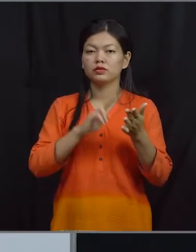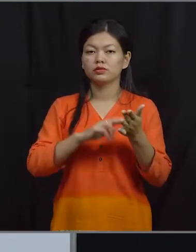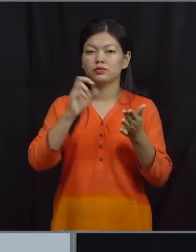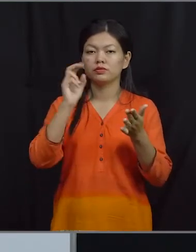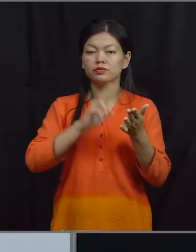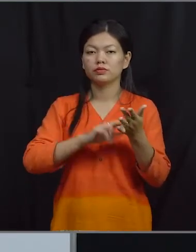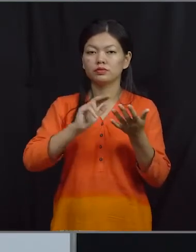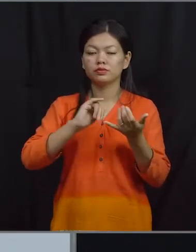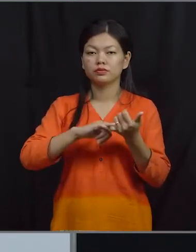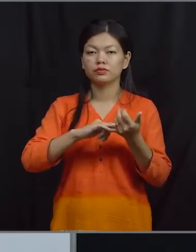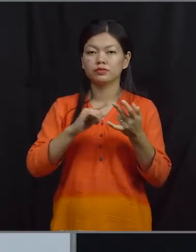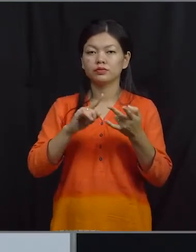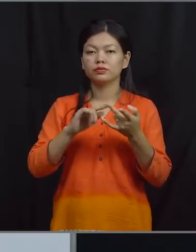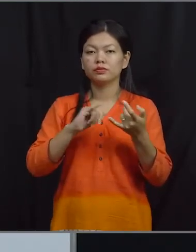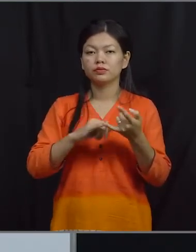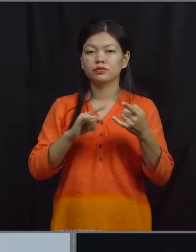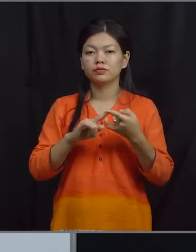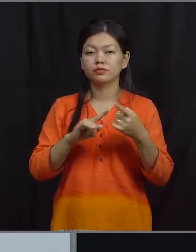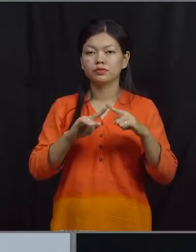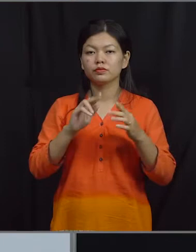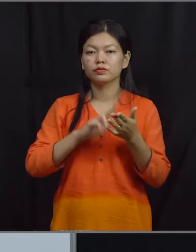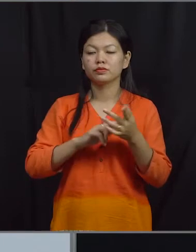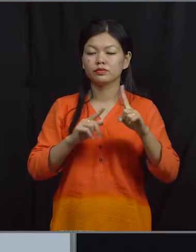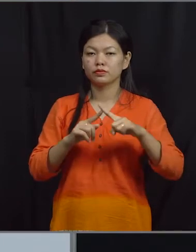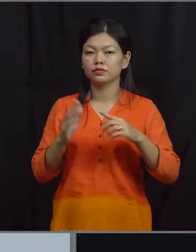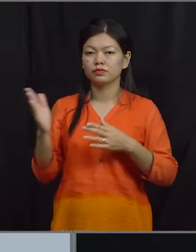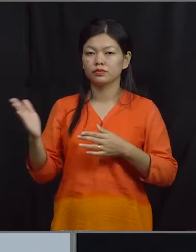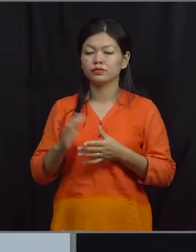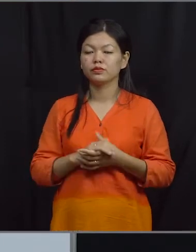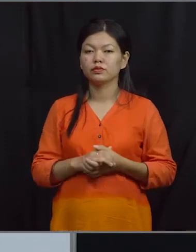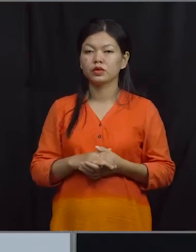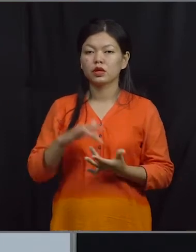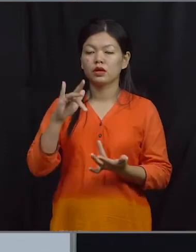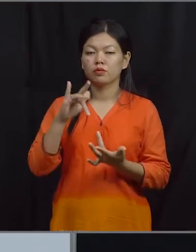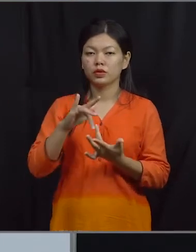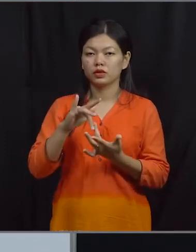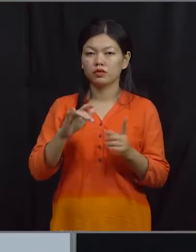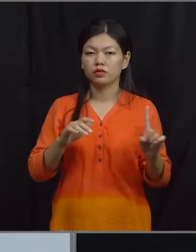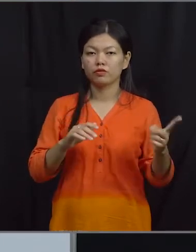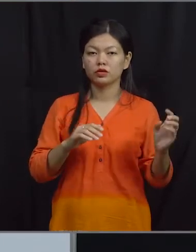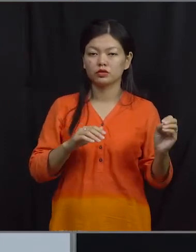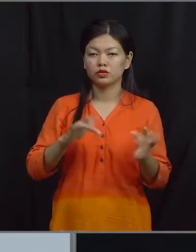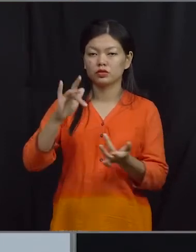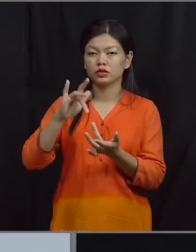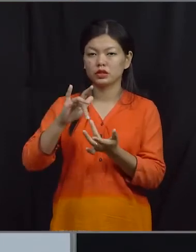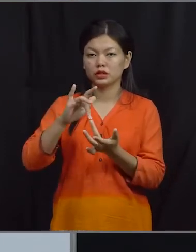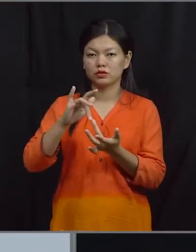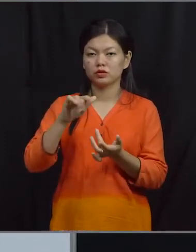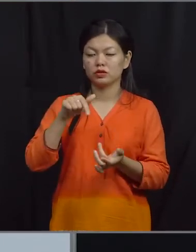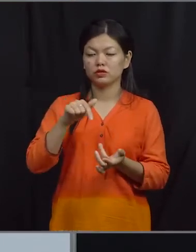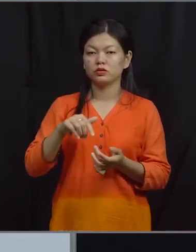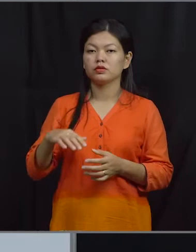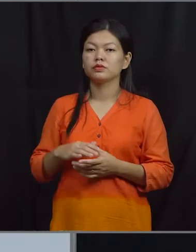inconsistent. Therefore, the system is inconsistent as it has no solution.